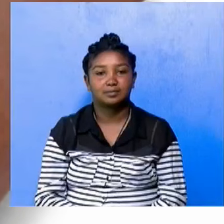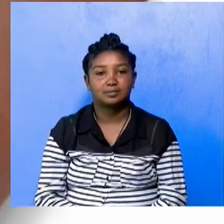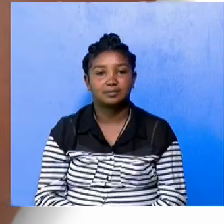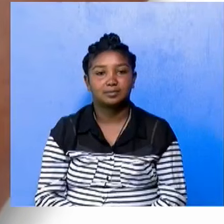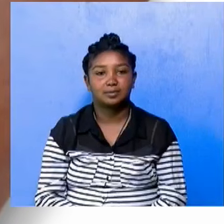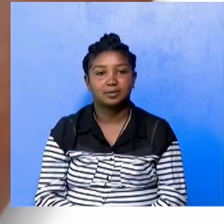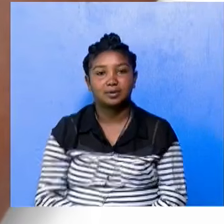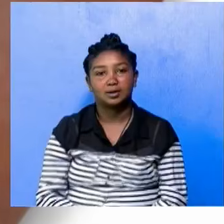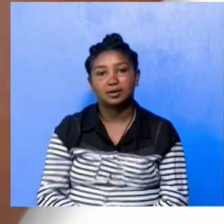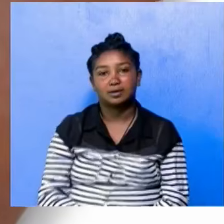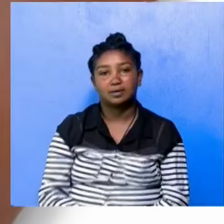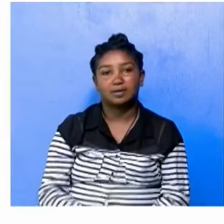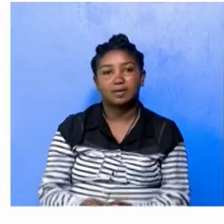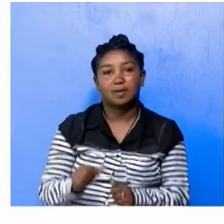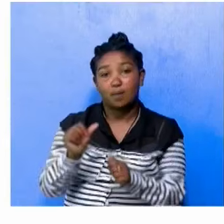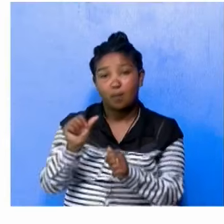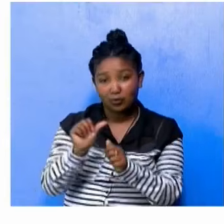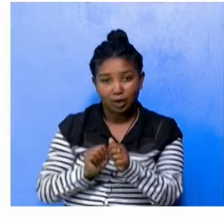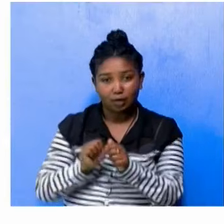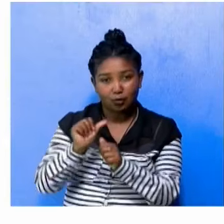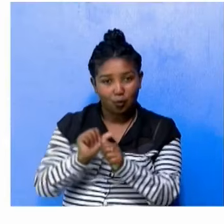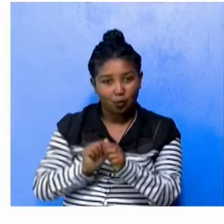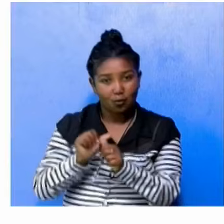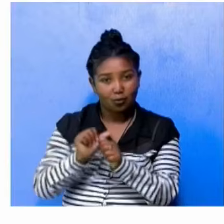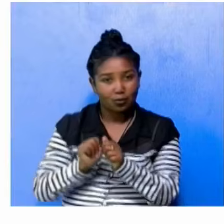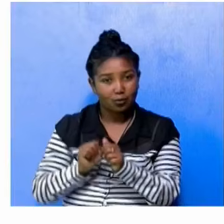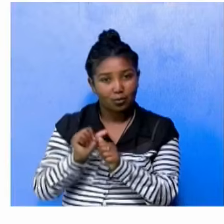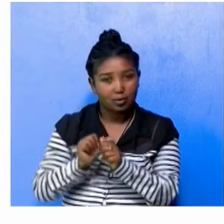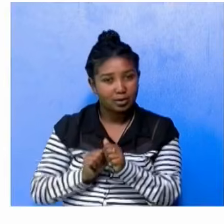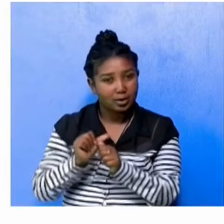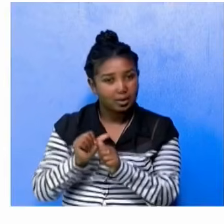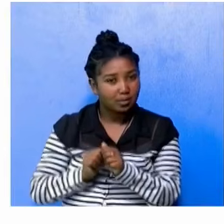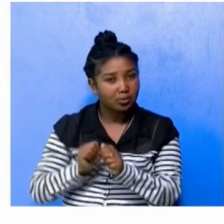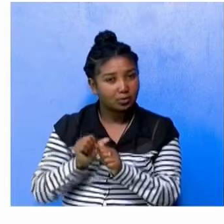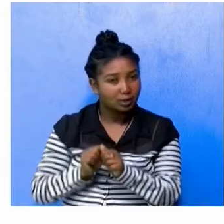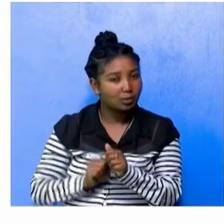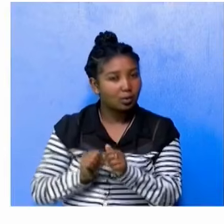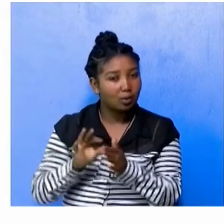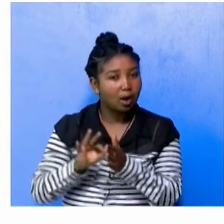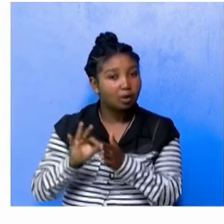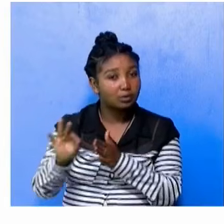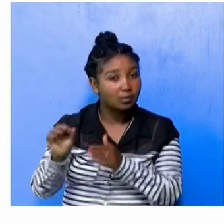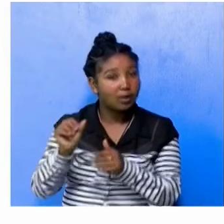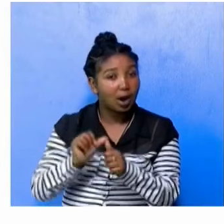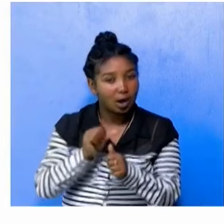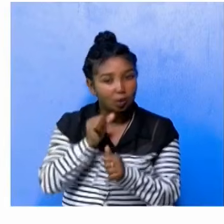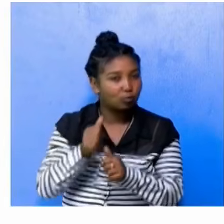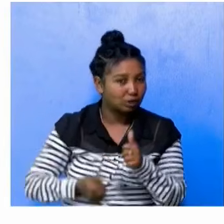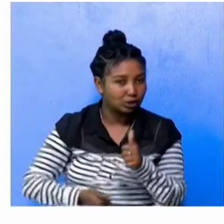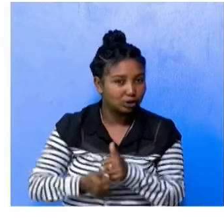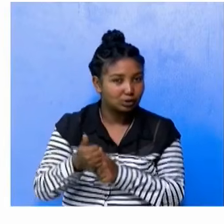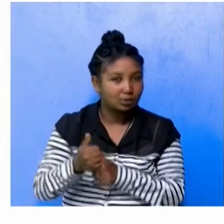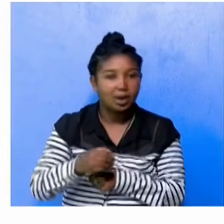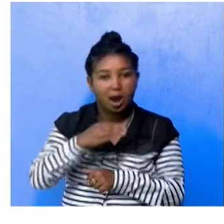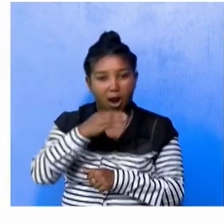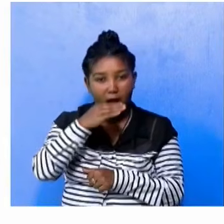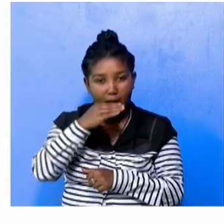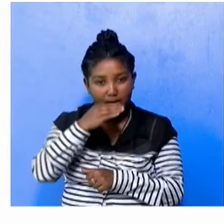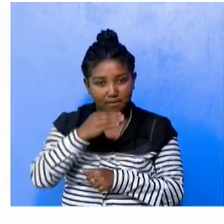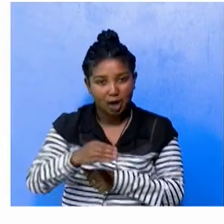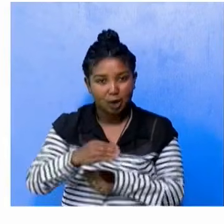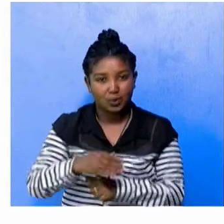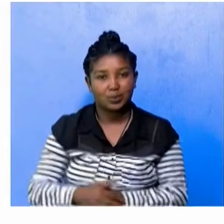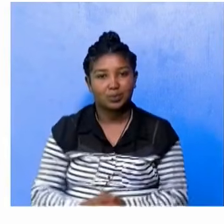Potato. When we say potato, is it countable or uncountable? You can mention them. Mango.